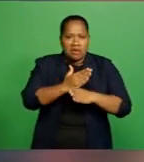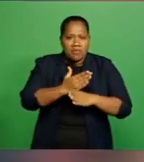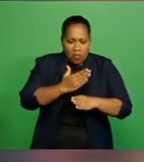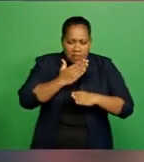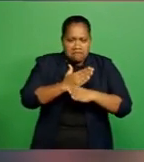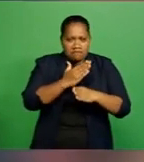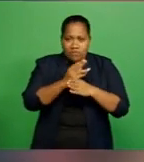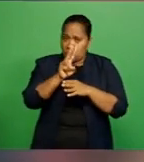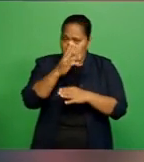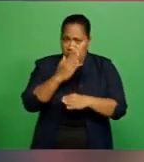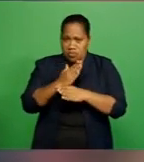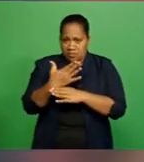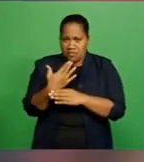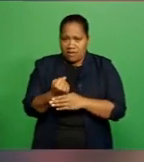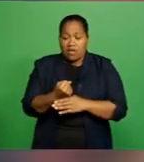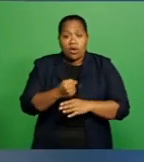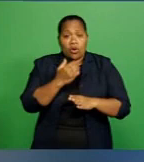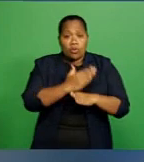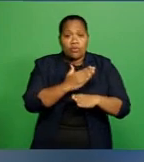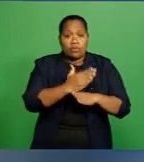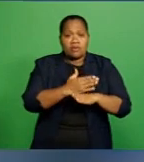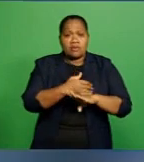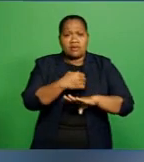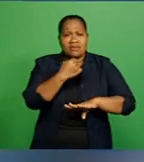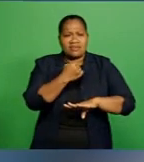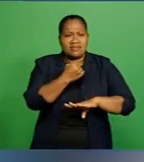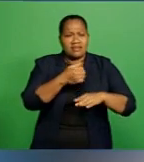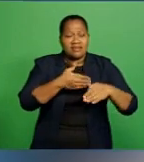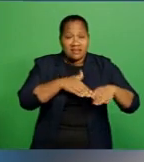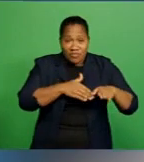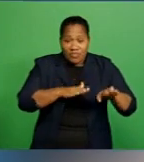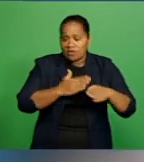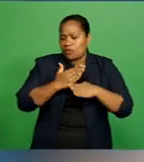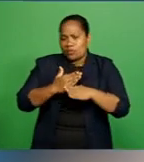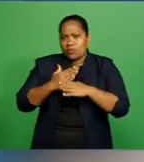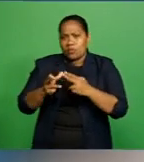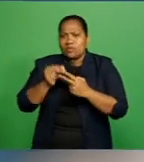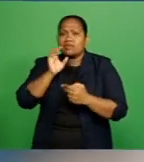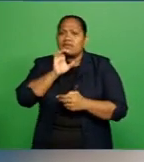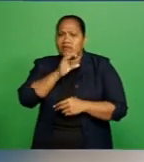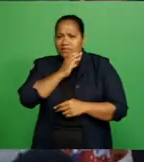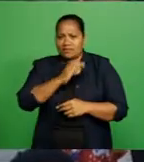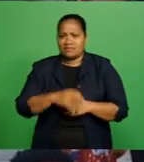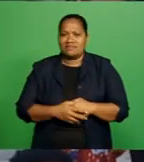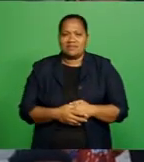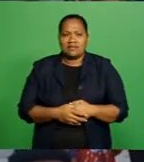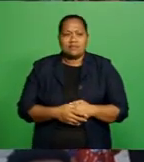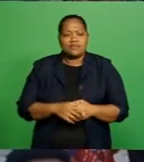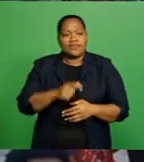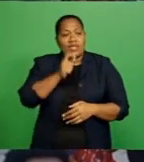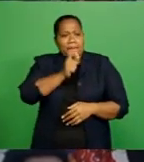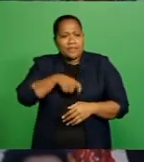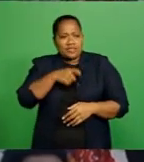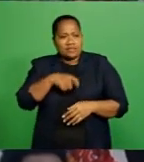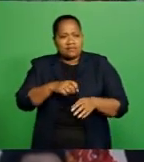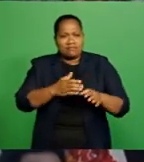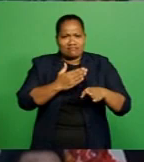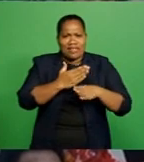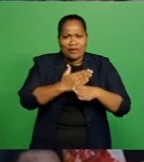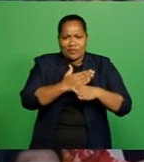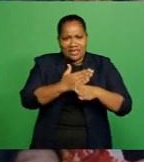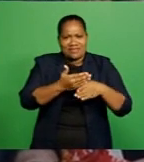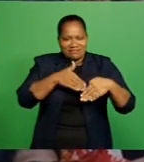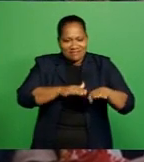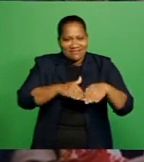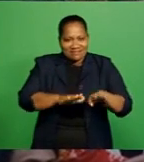She worked at a garment factory and she worked with one of her cousins. She was a personal tailor. The 37-year-old says